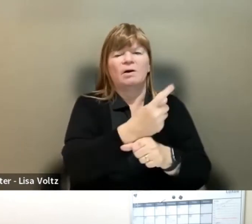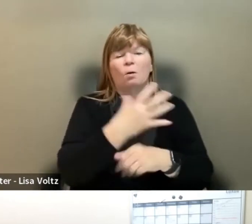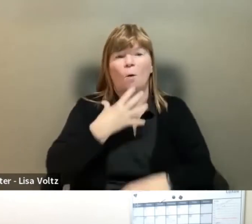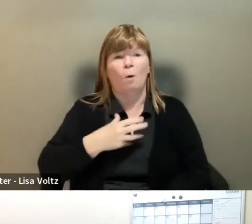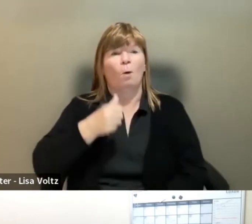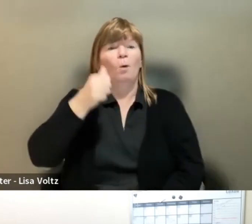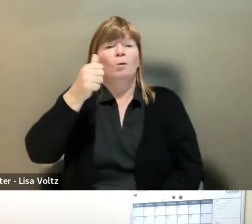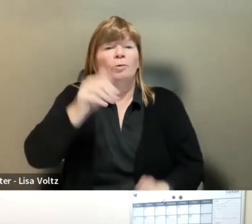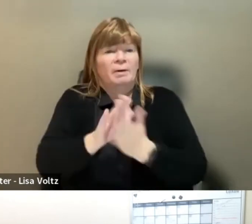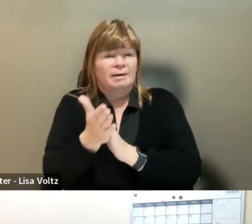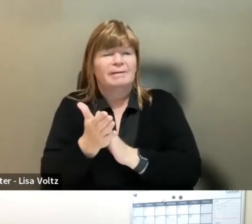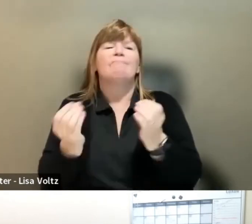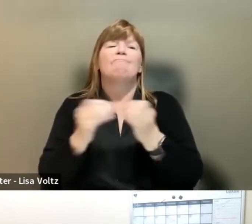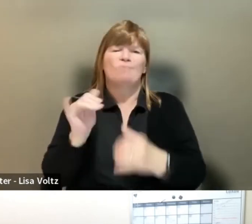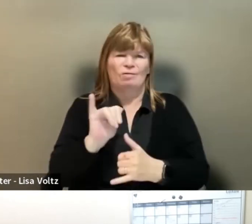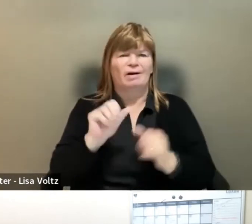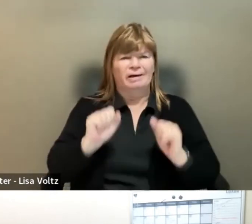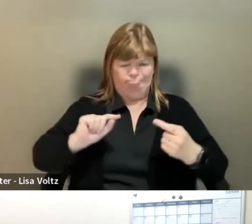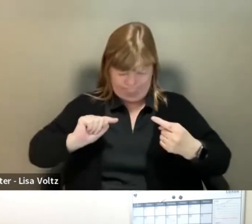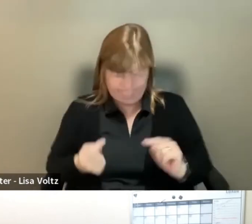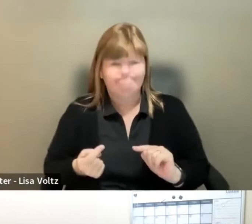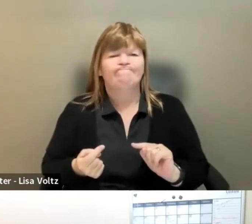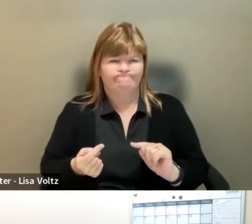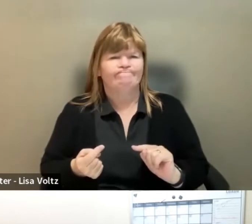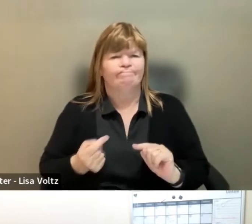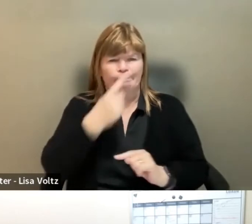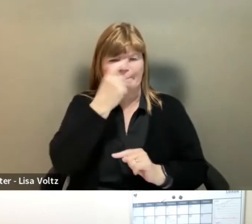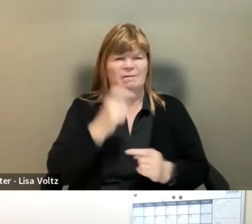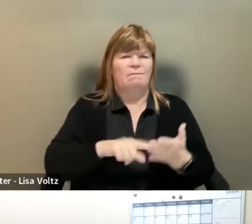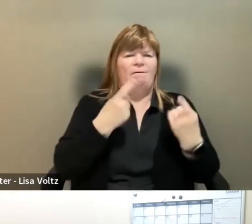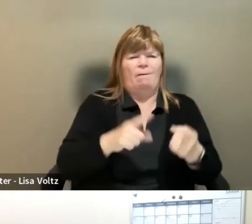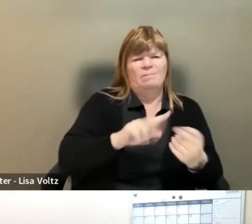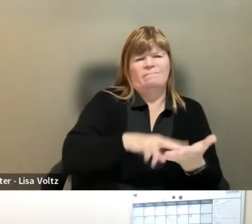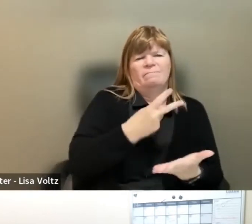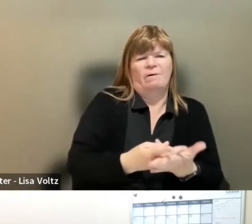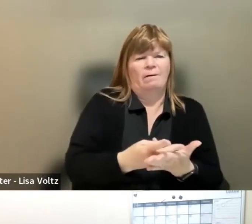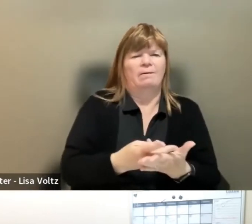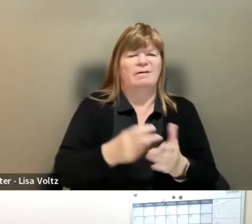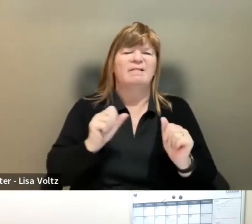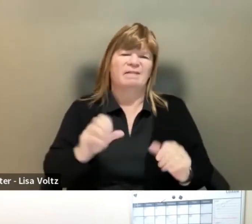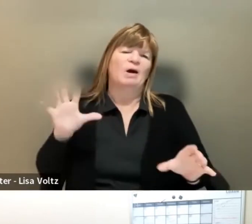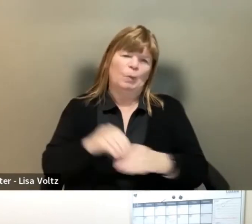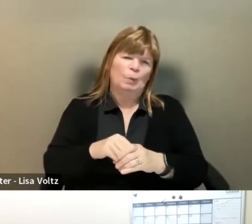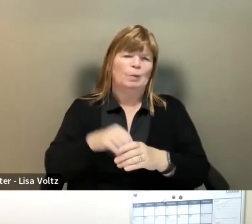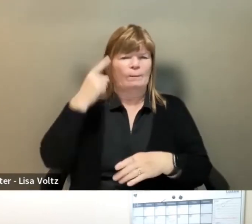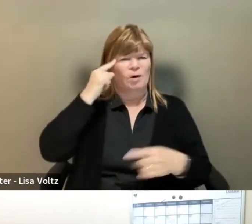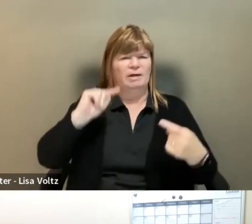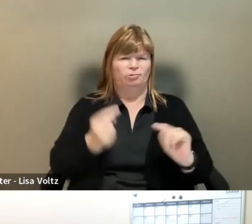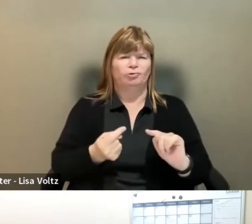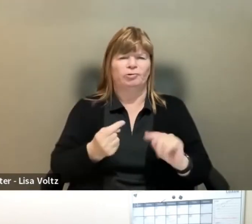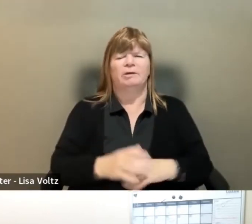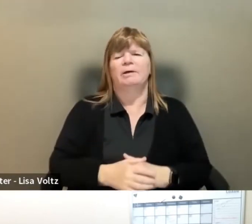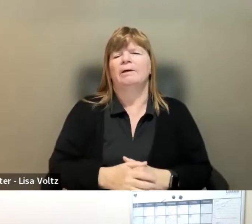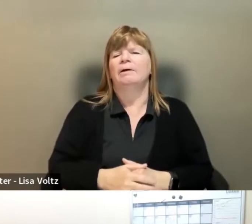likely they are to sustain an injury from a fall, which includes brain injury. So there are